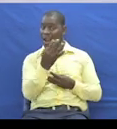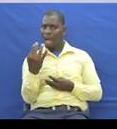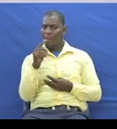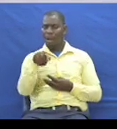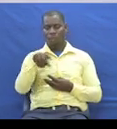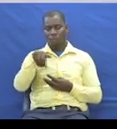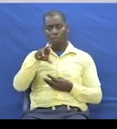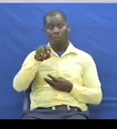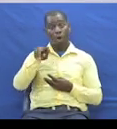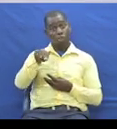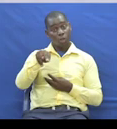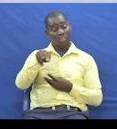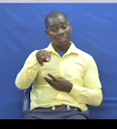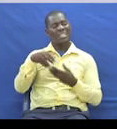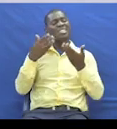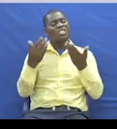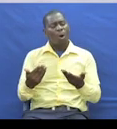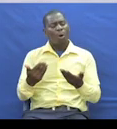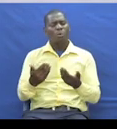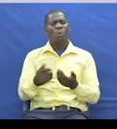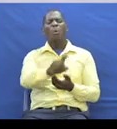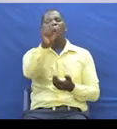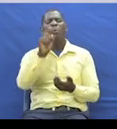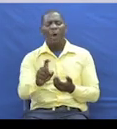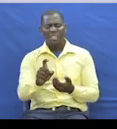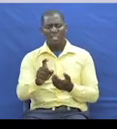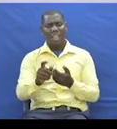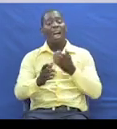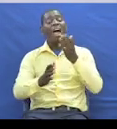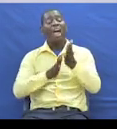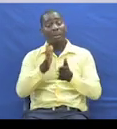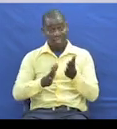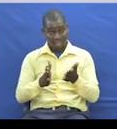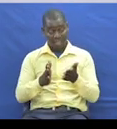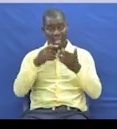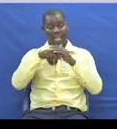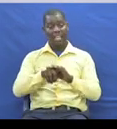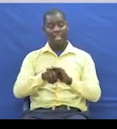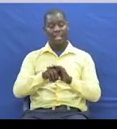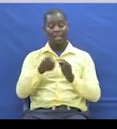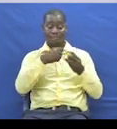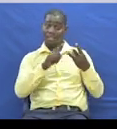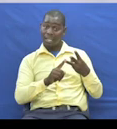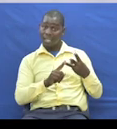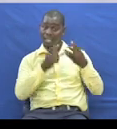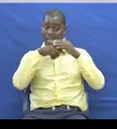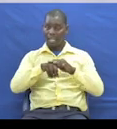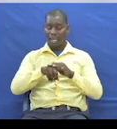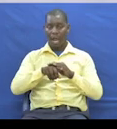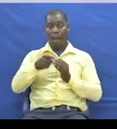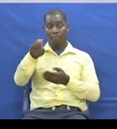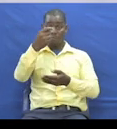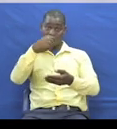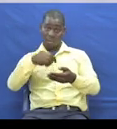periodic table. What is the element which is found at the position of 3 in the periodic table? Is